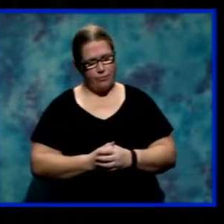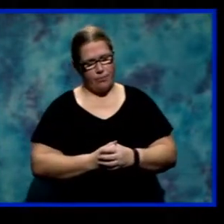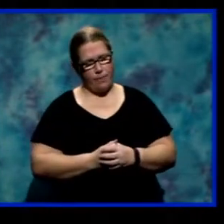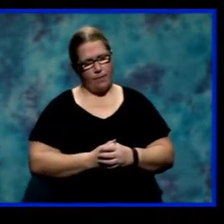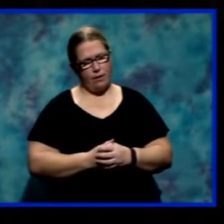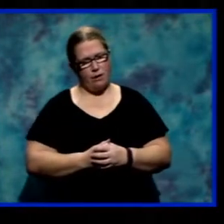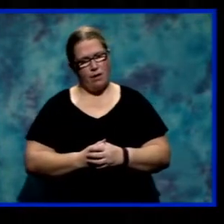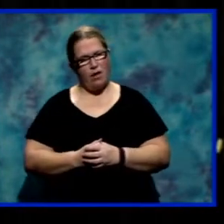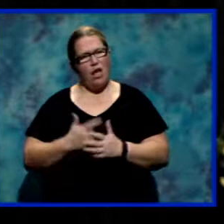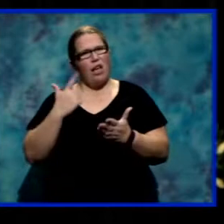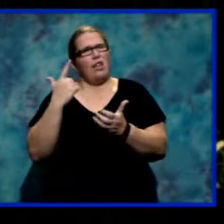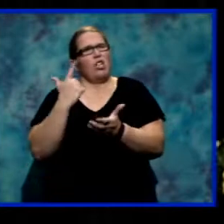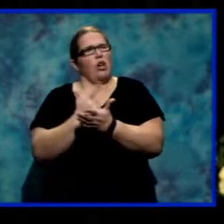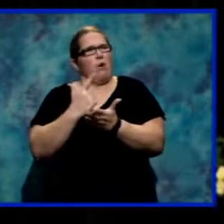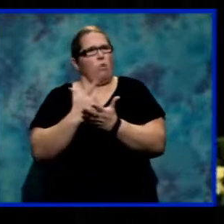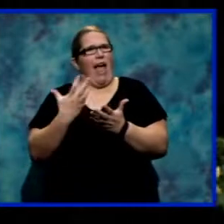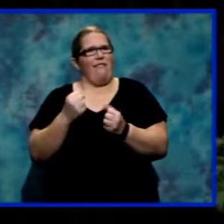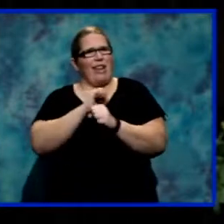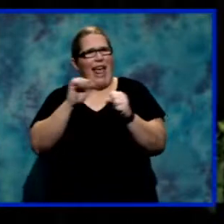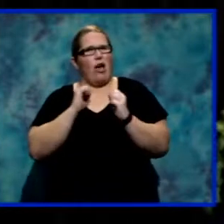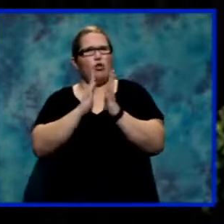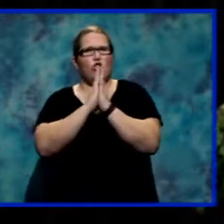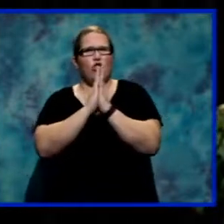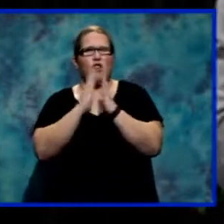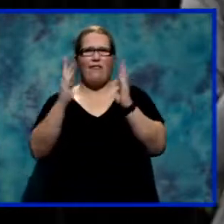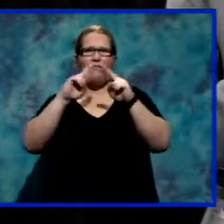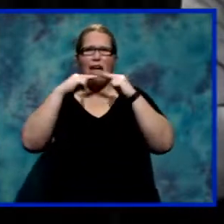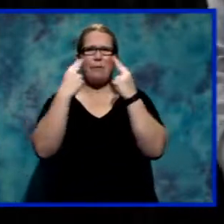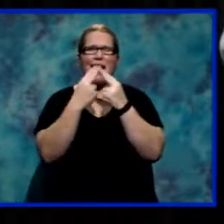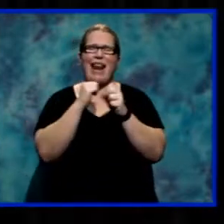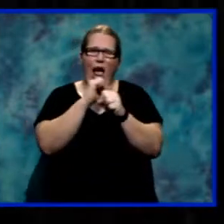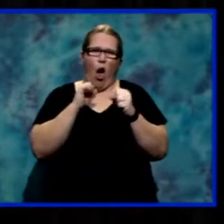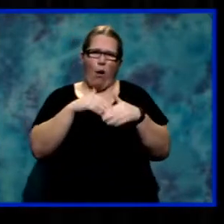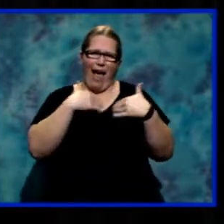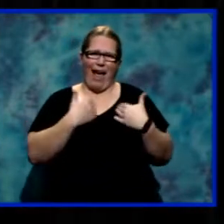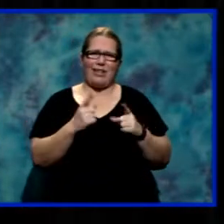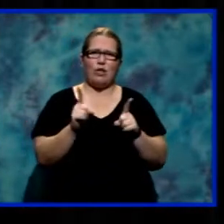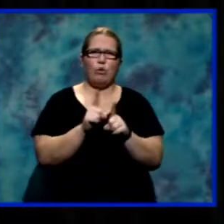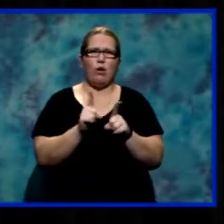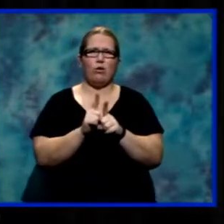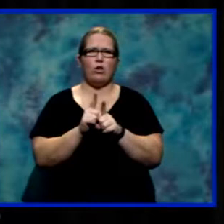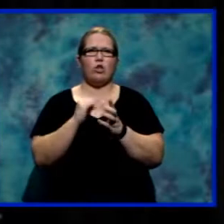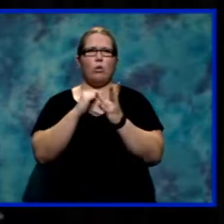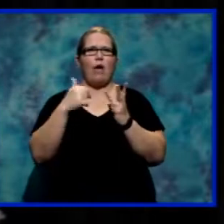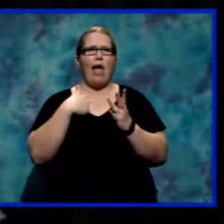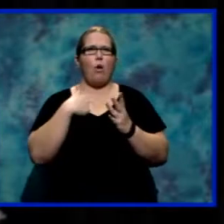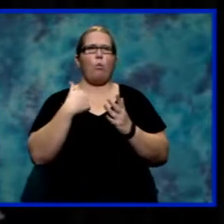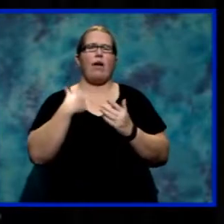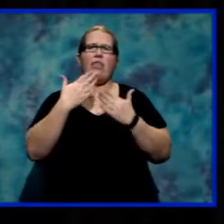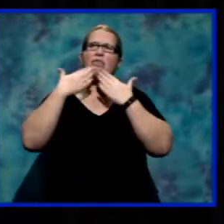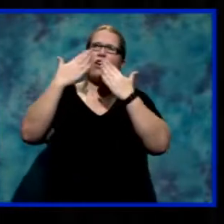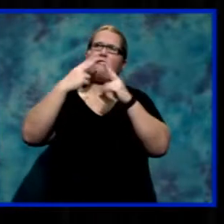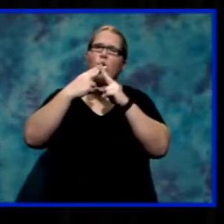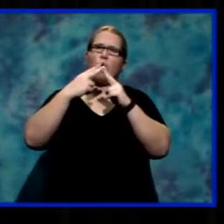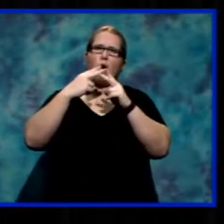There is so much that we have in our church family, and I'm sure in our own hearts too. So let's bring our requests and our thank yous before God